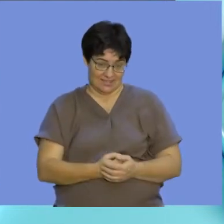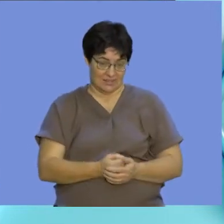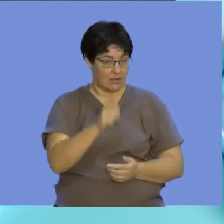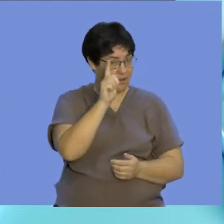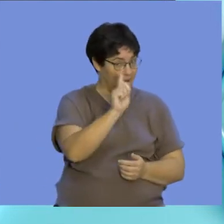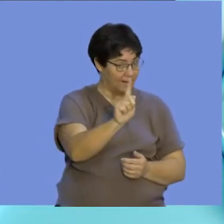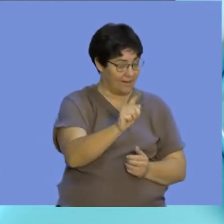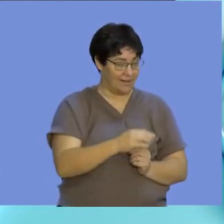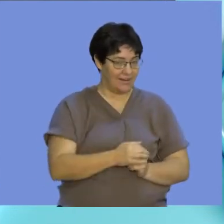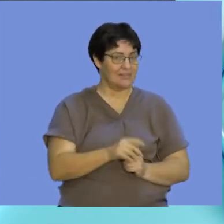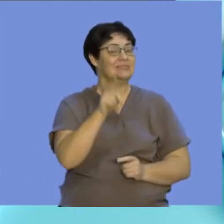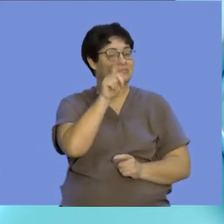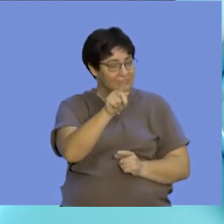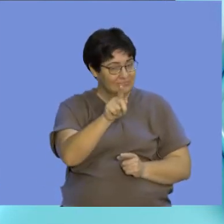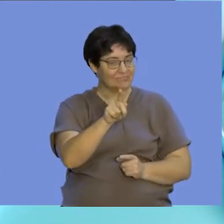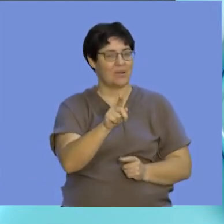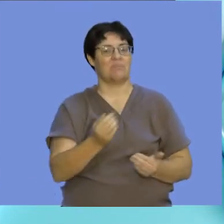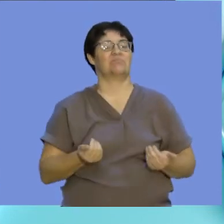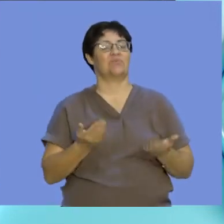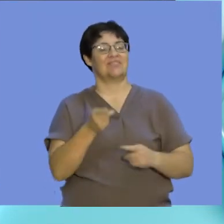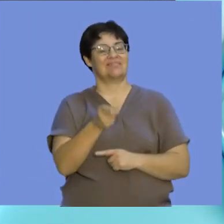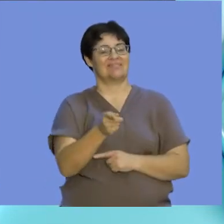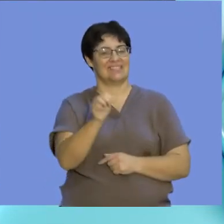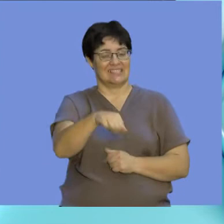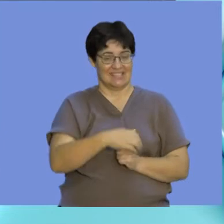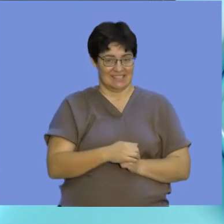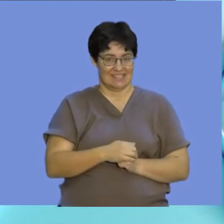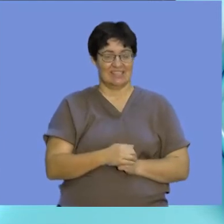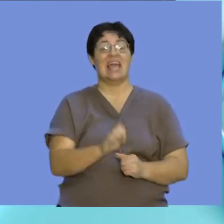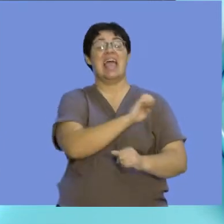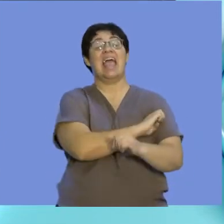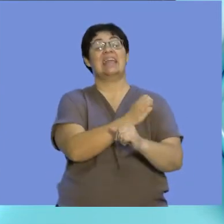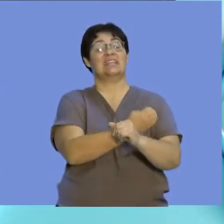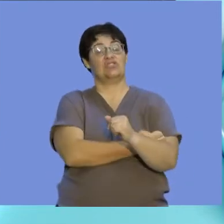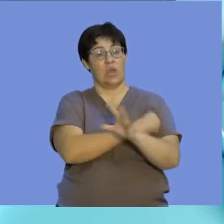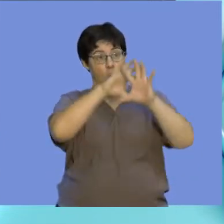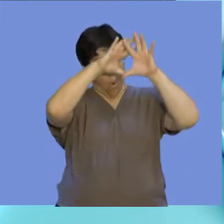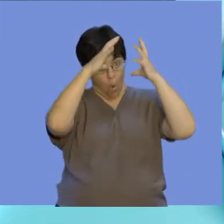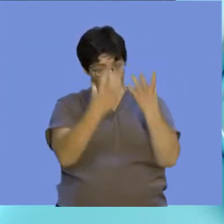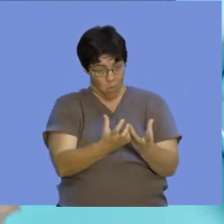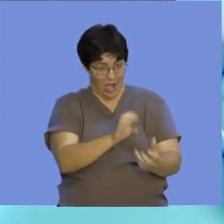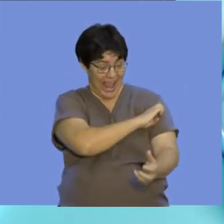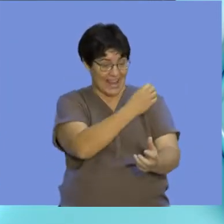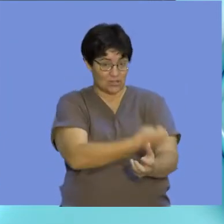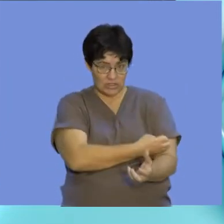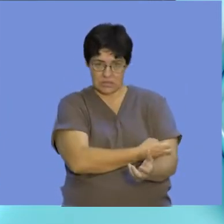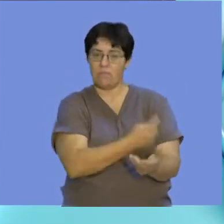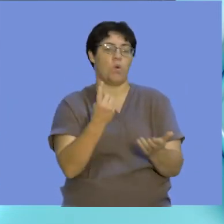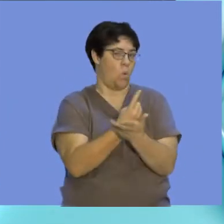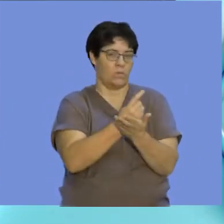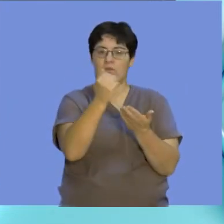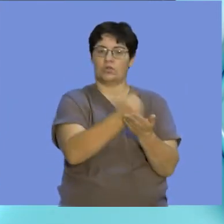So there's the proviso. Yes, energy as a whole is always conserved.